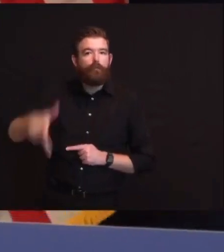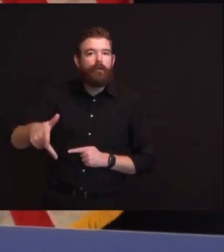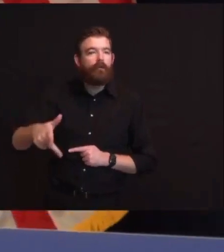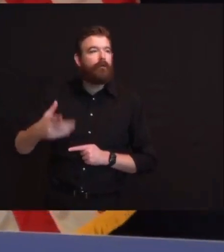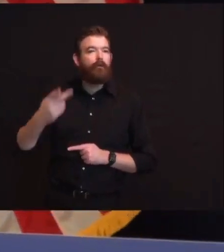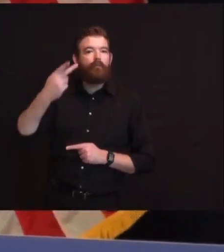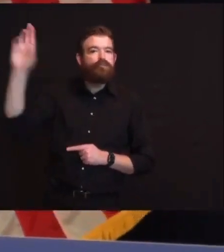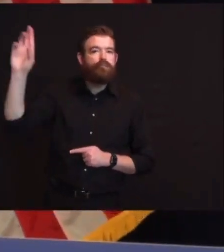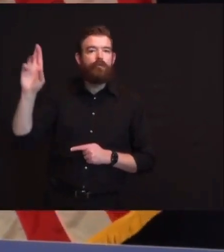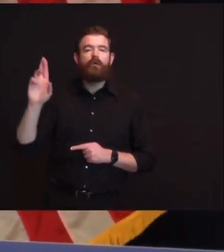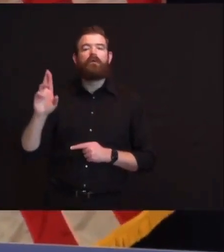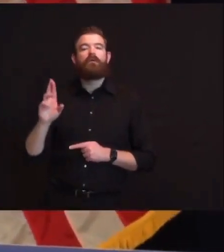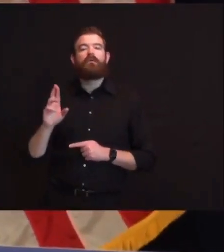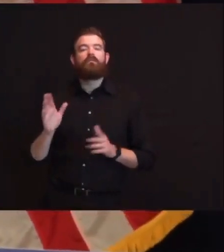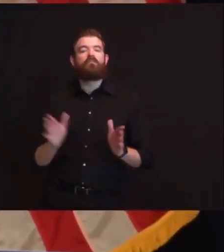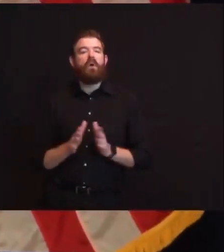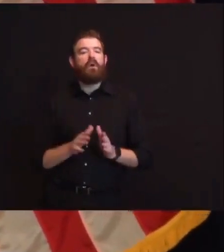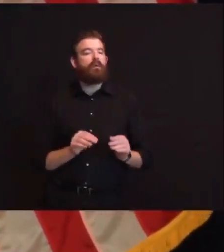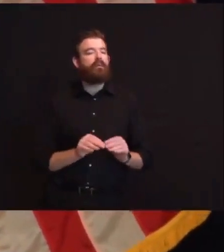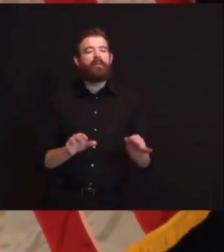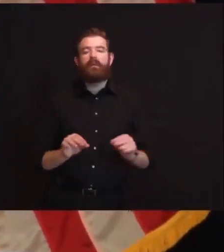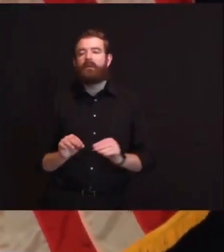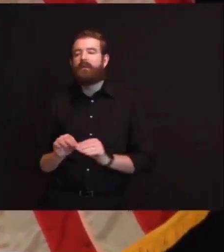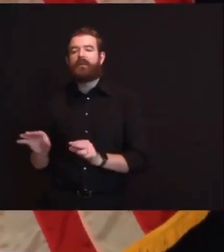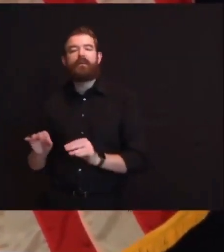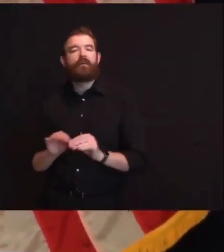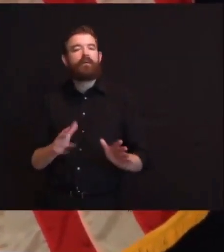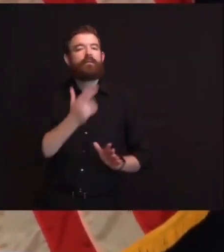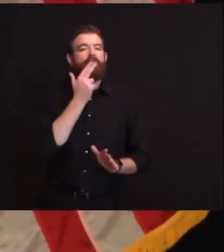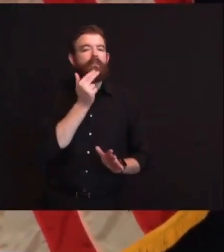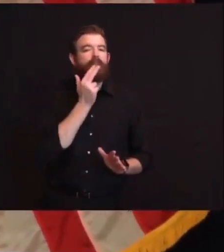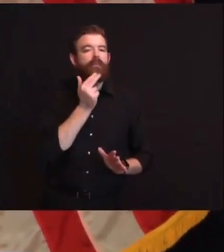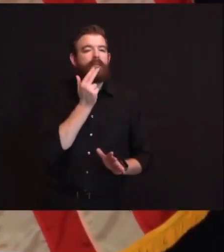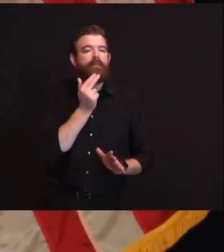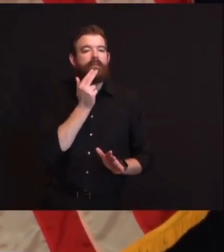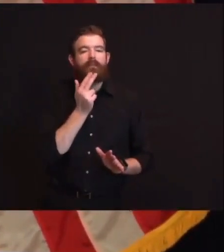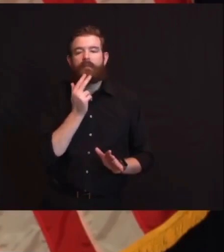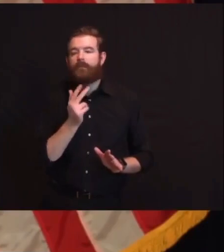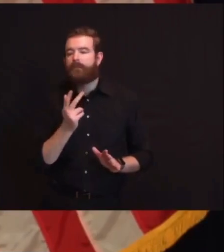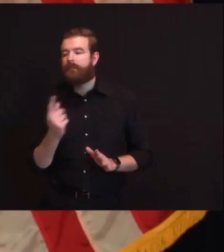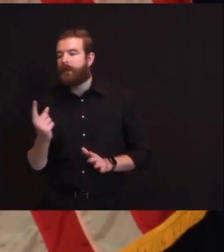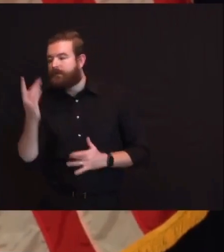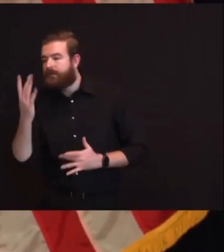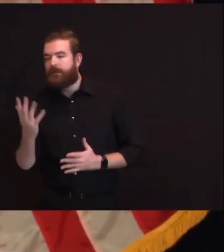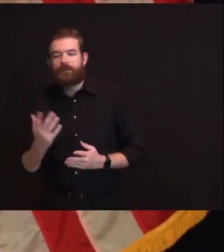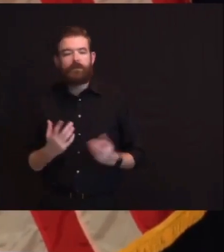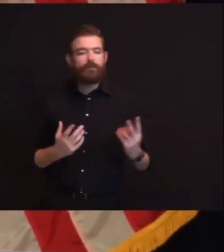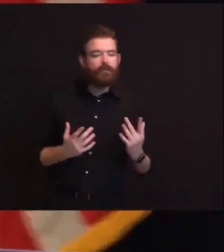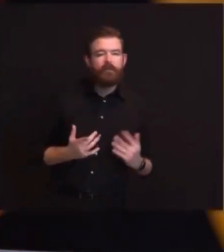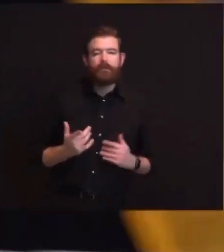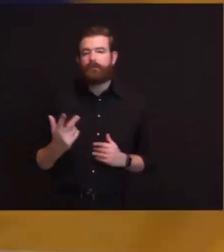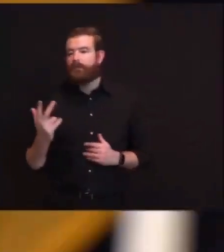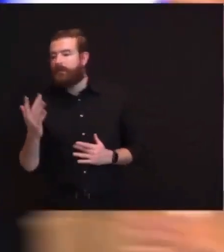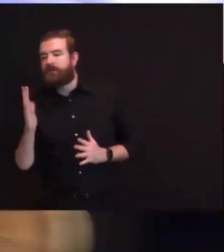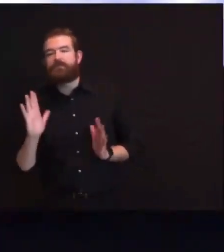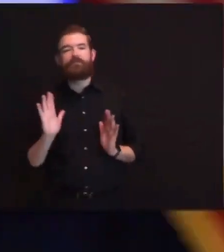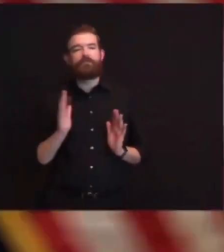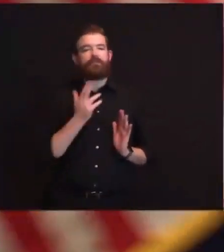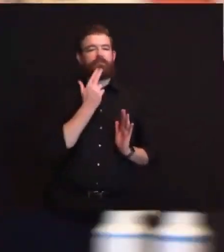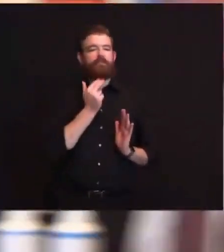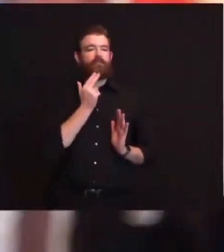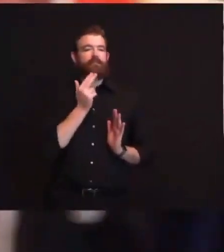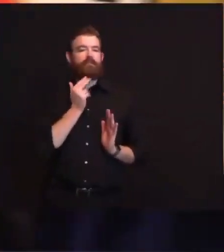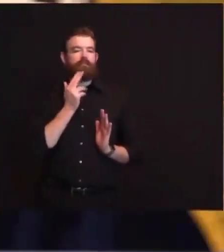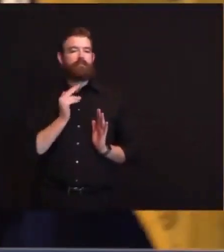But for the most part, they're, kind of these small singles and doubles. Singles and doubles. I'm appealing to the baseball side of your life. The